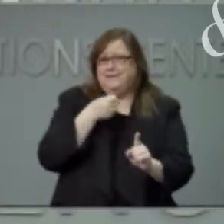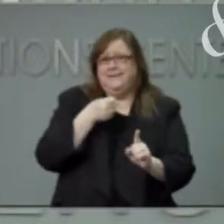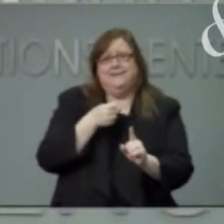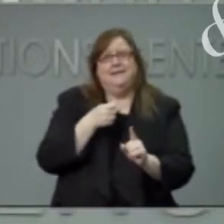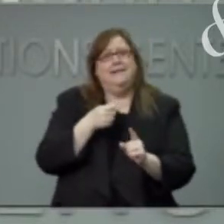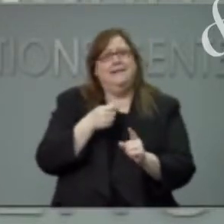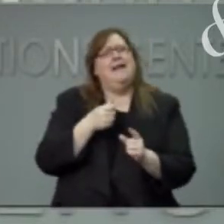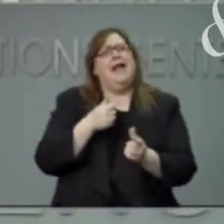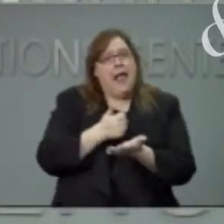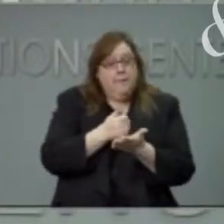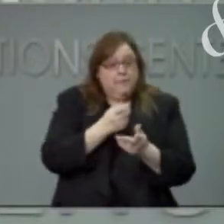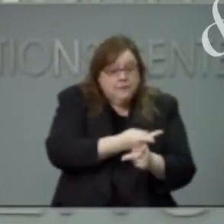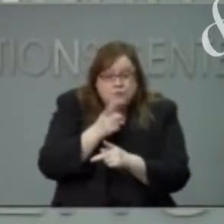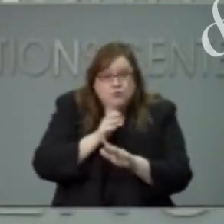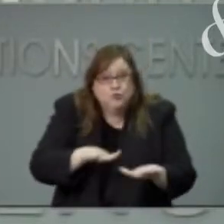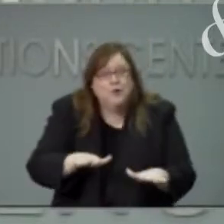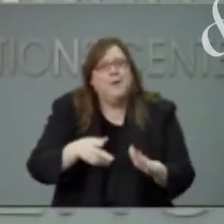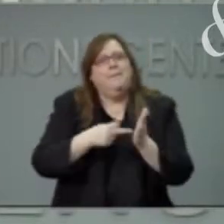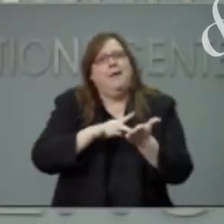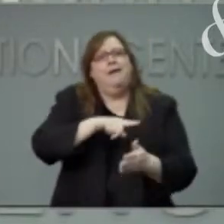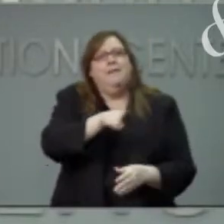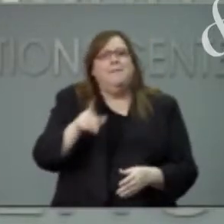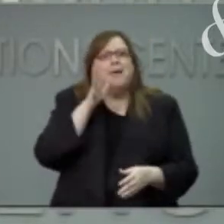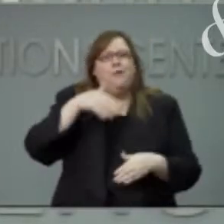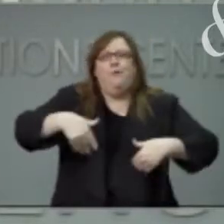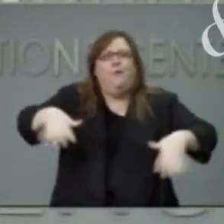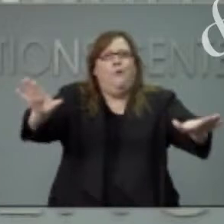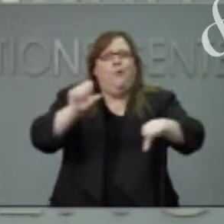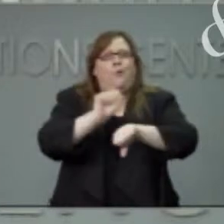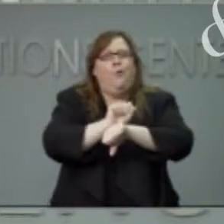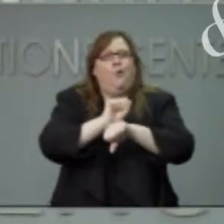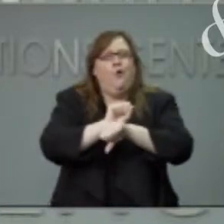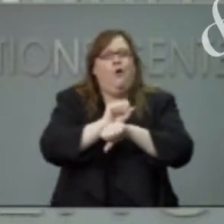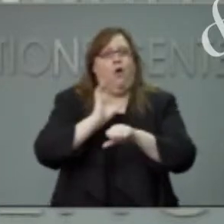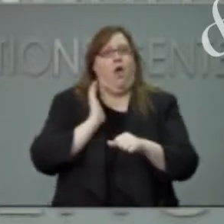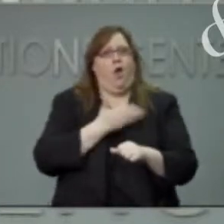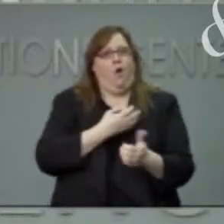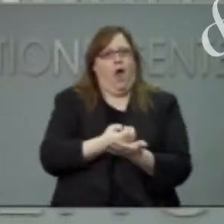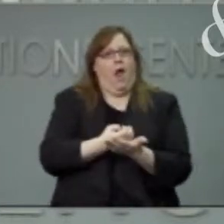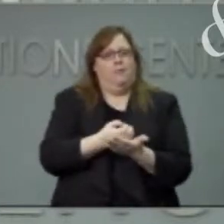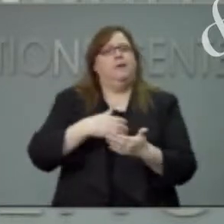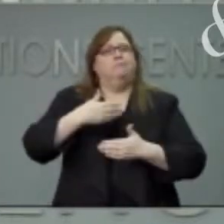A strong and safe childcare system is essential to our recovery.